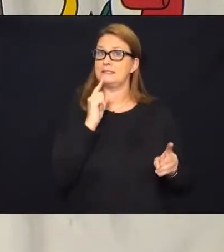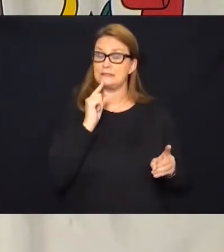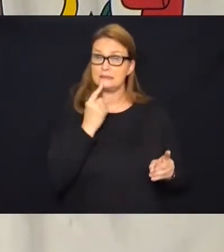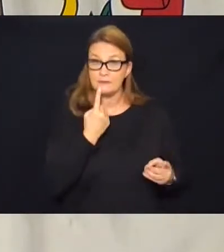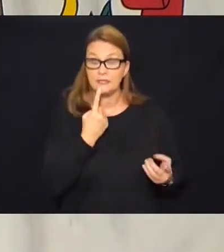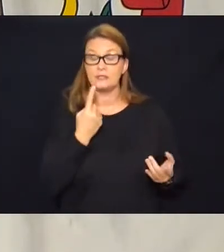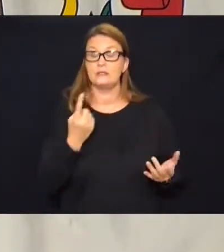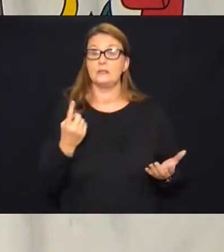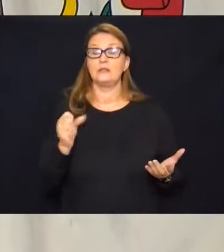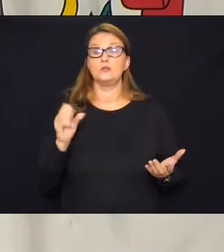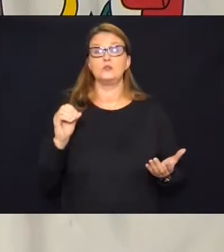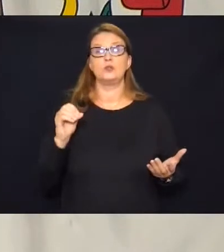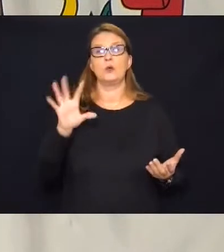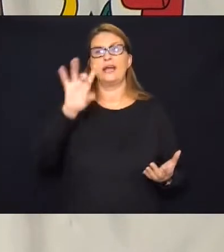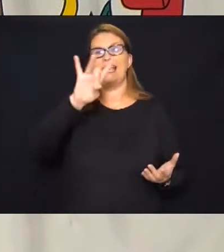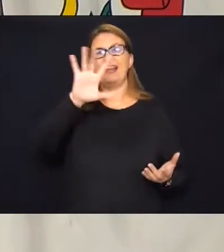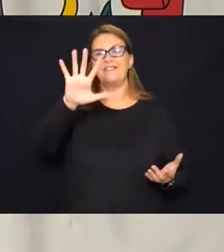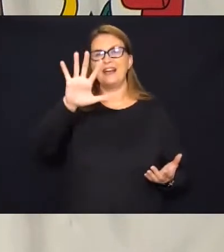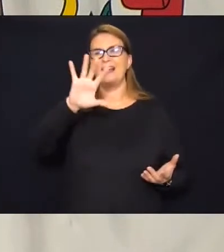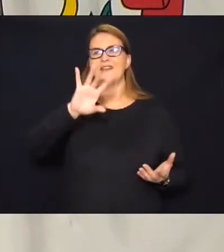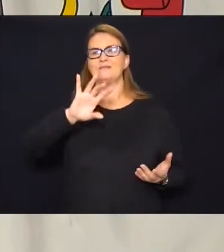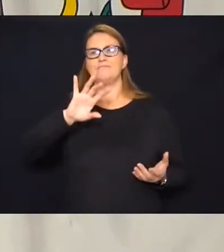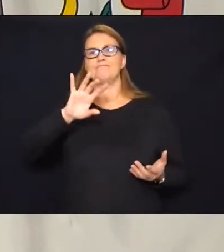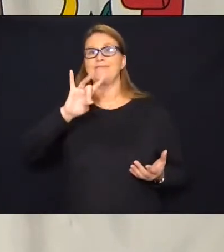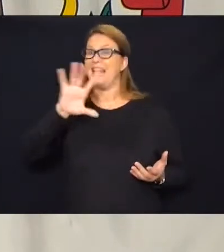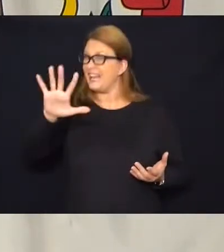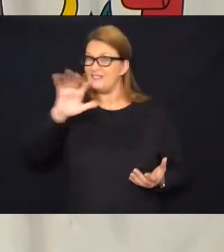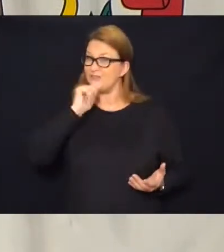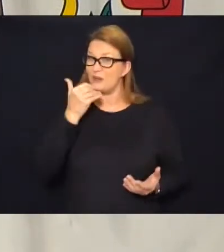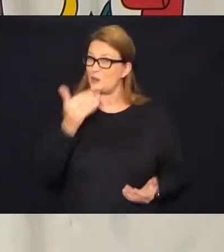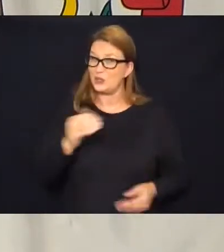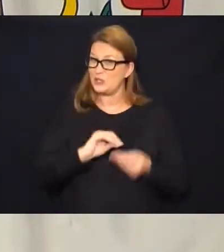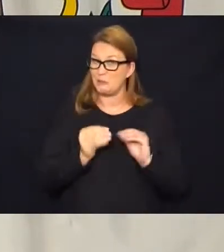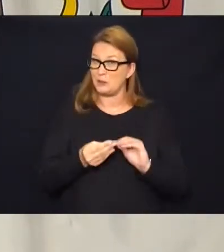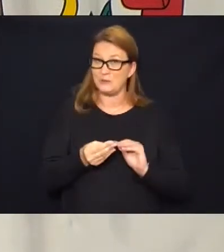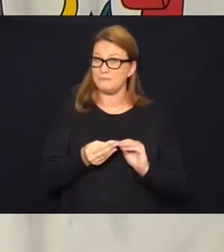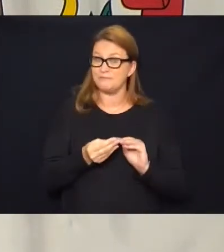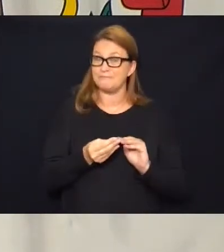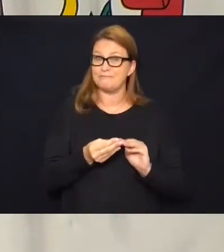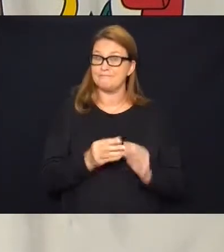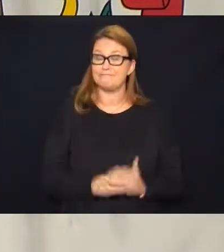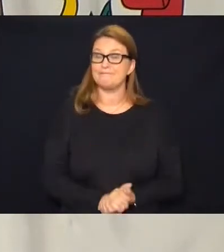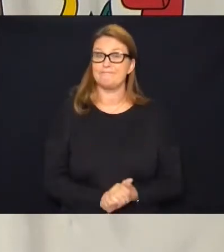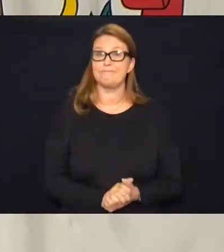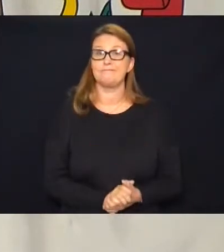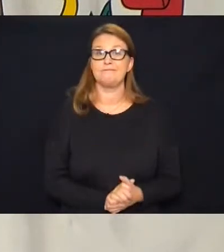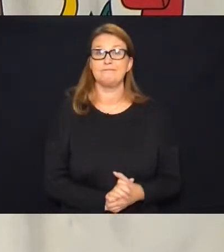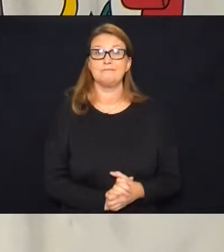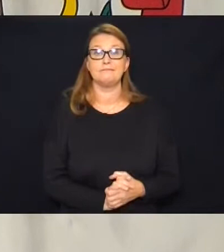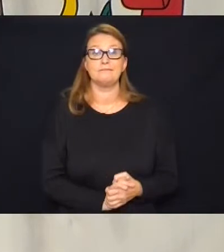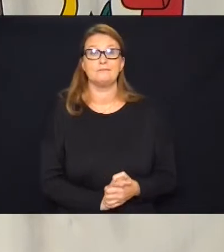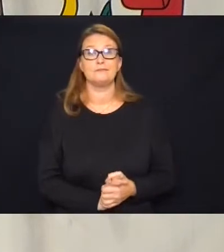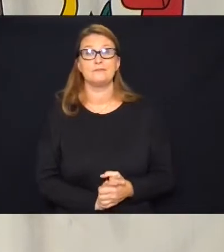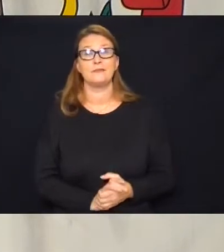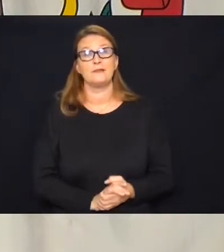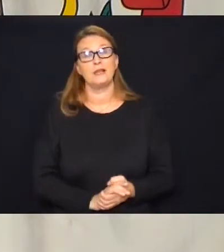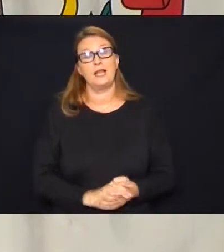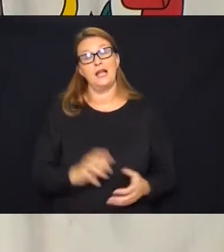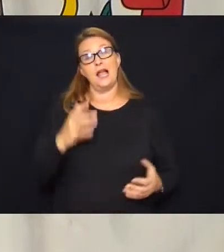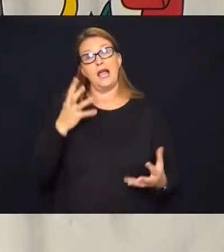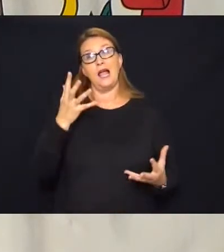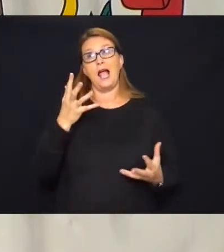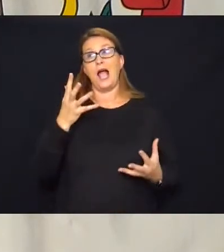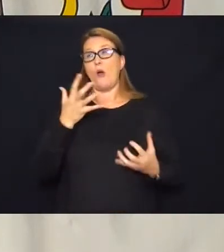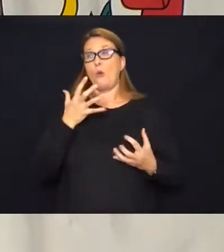that. So we're at 85. 85 is not good. That's not good. I guess I want to end with